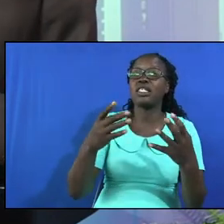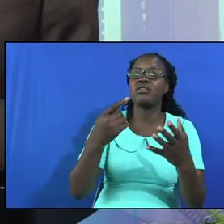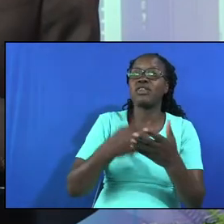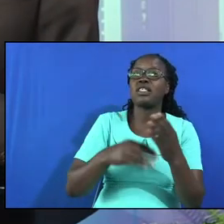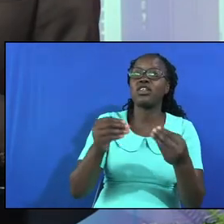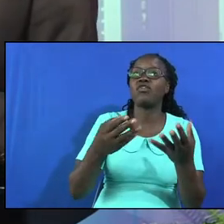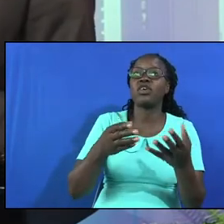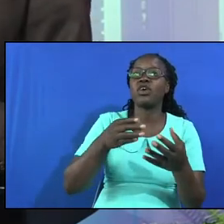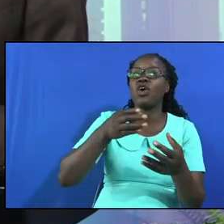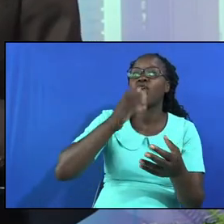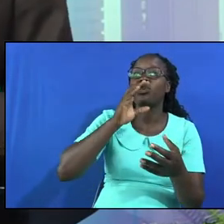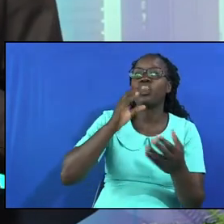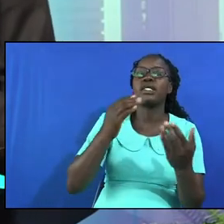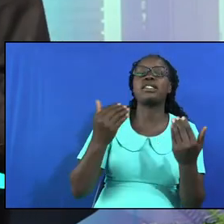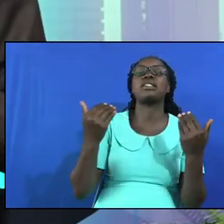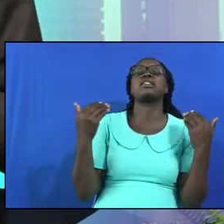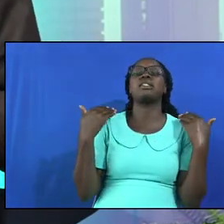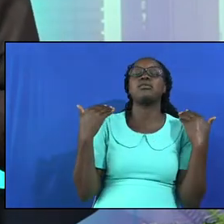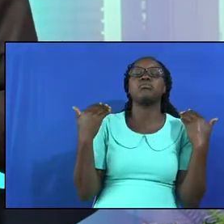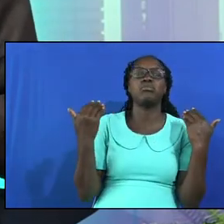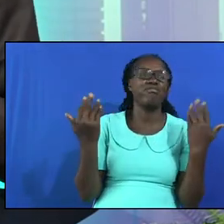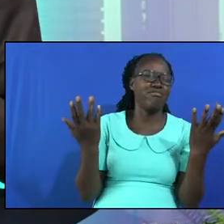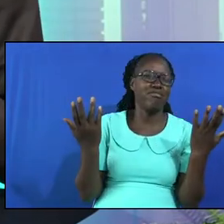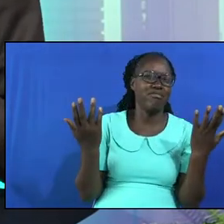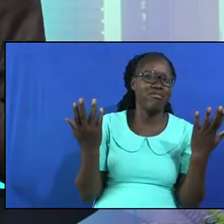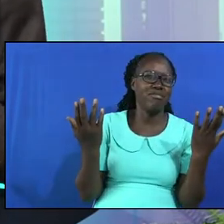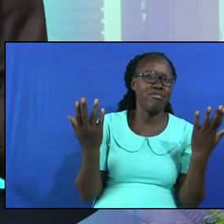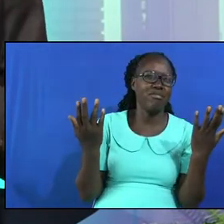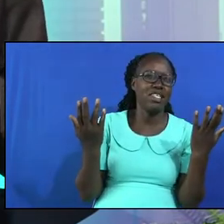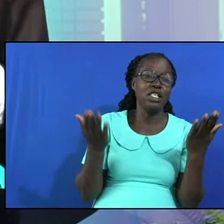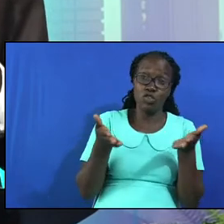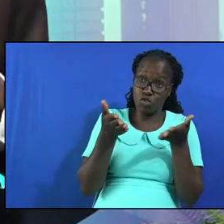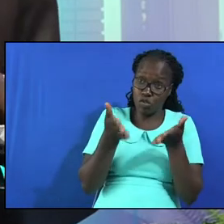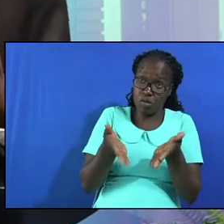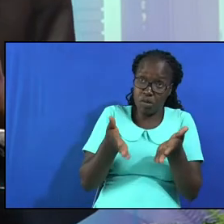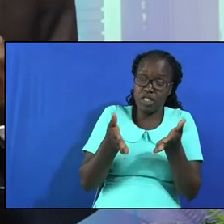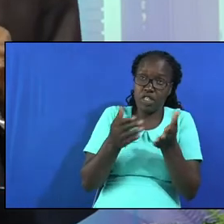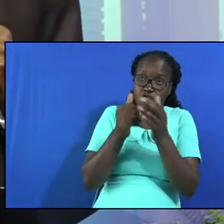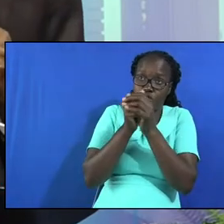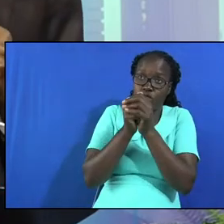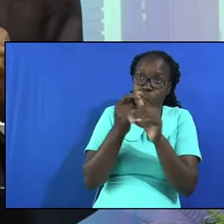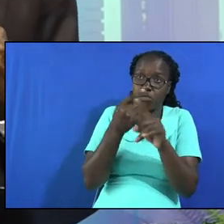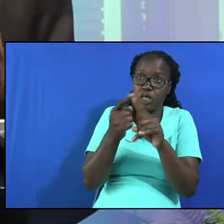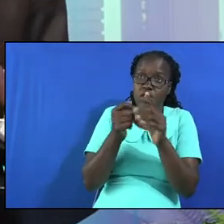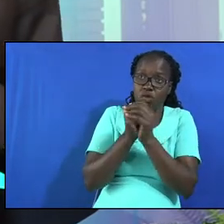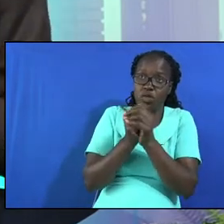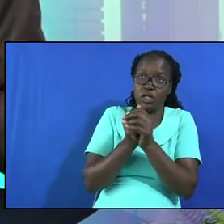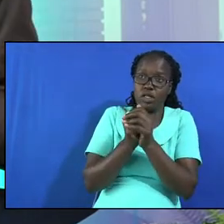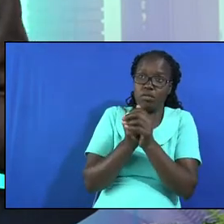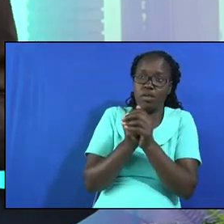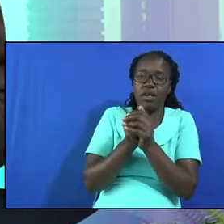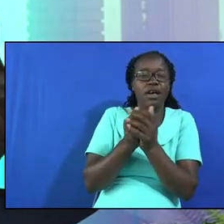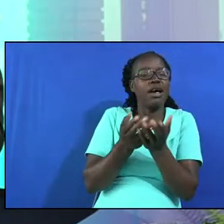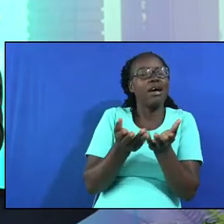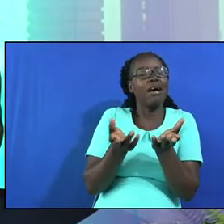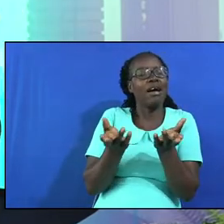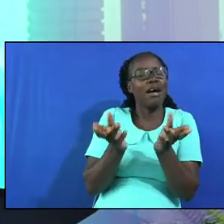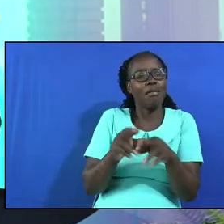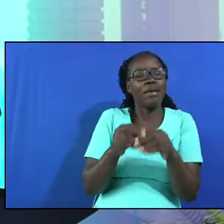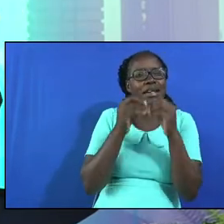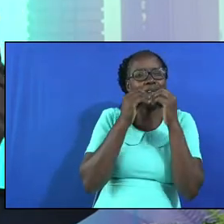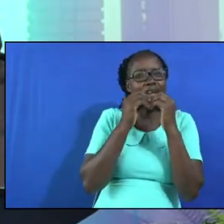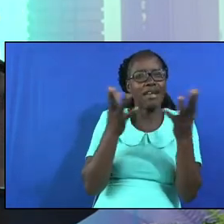you can drink and sleep, you will be present for worship, but worship has not taken